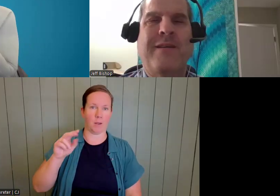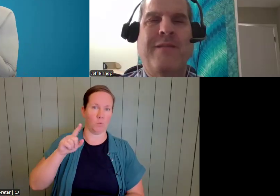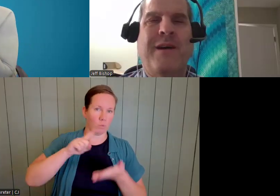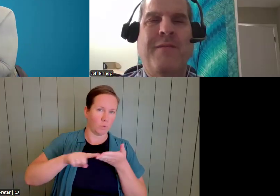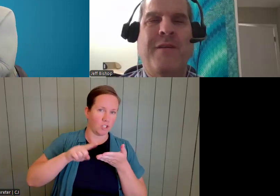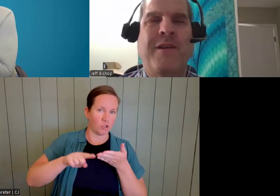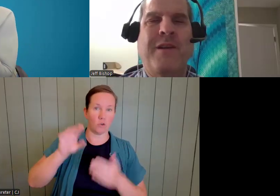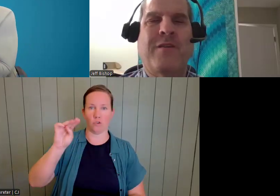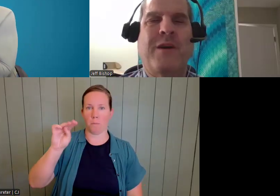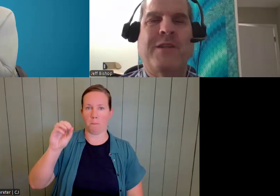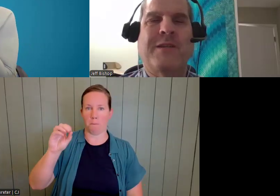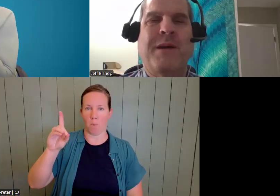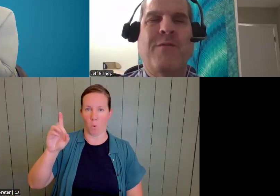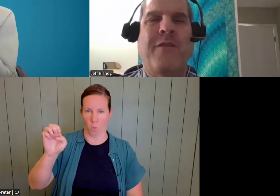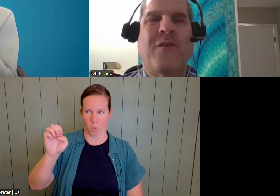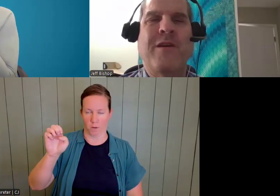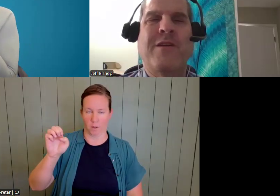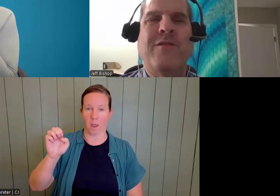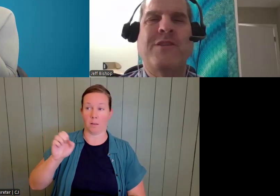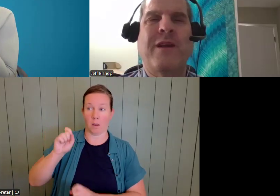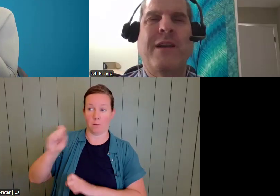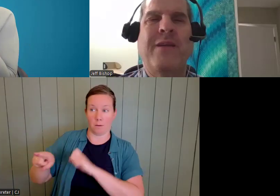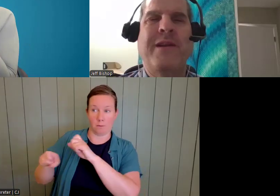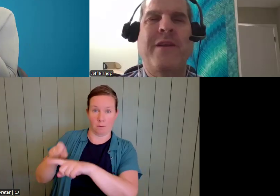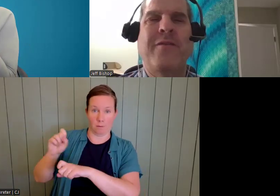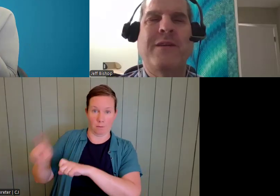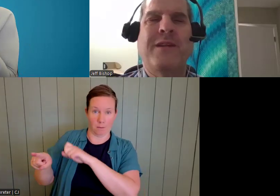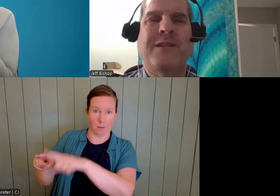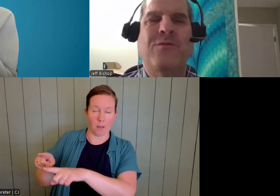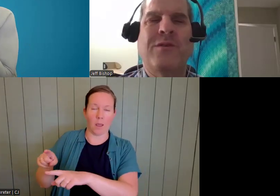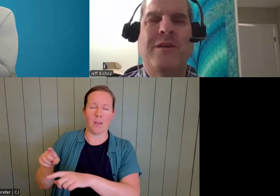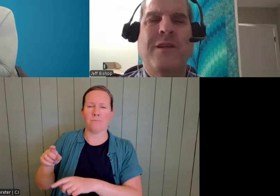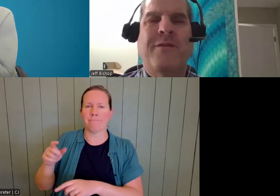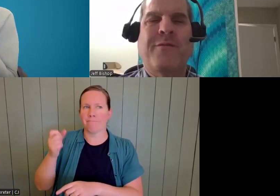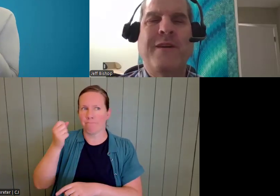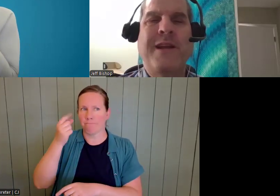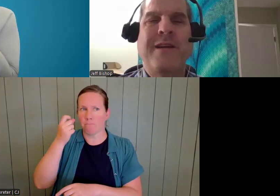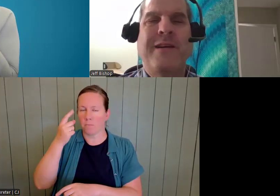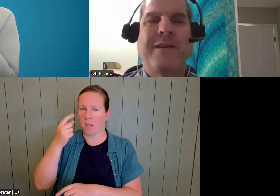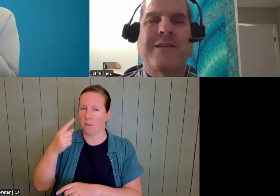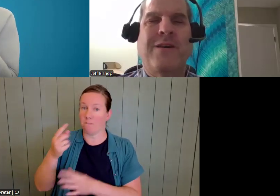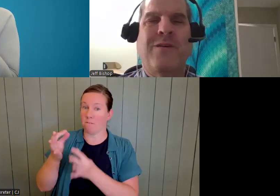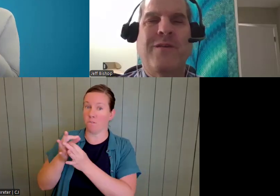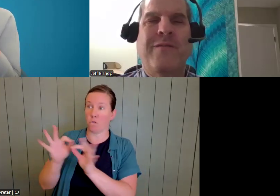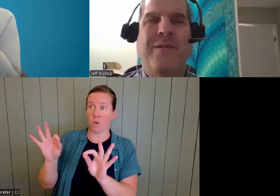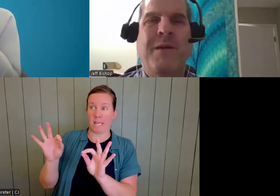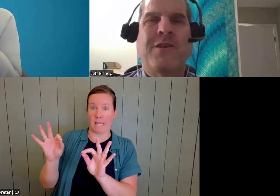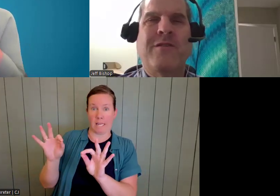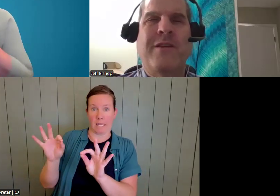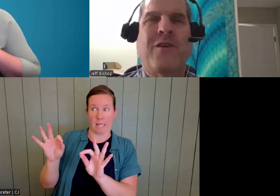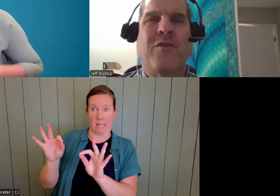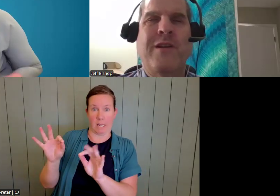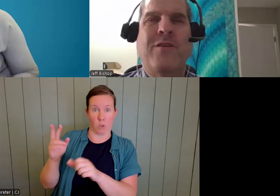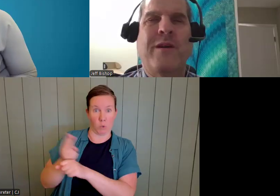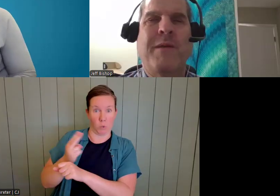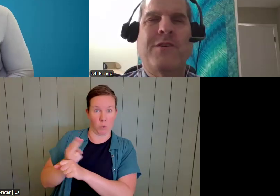it very detailed questions. And by the way, if you're going to do this, you get limited use of this tool for free. So make sure